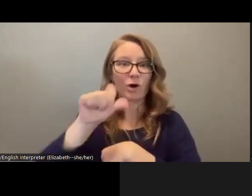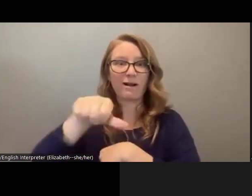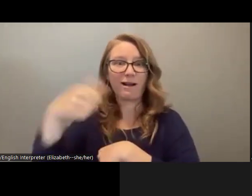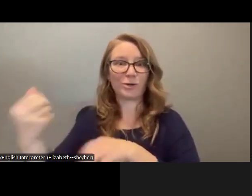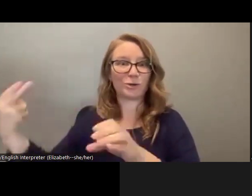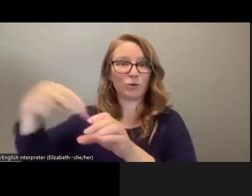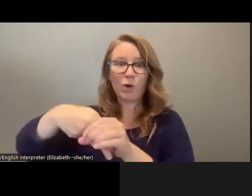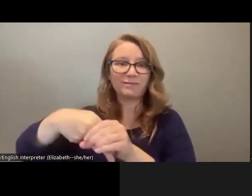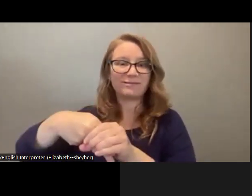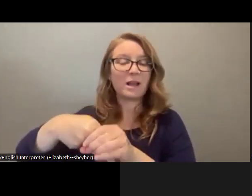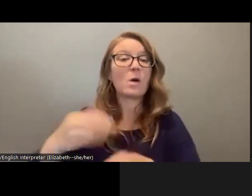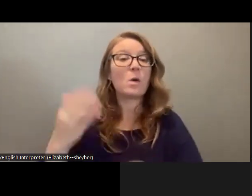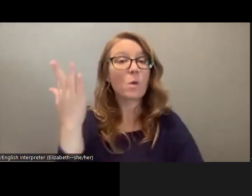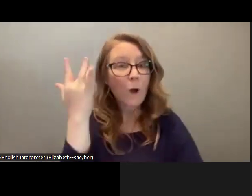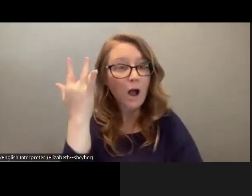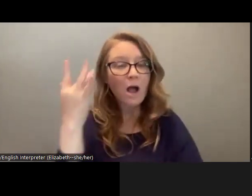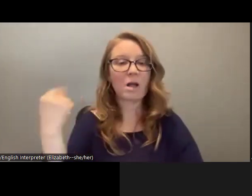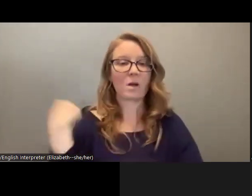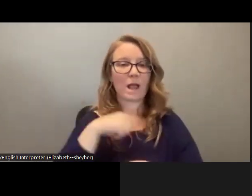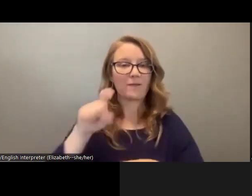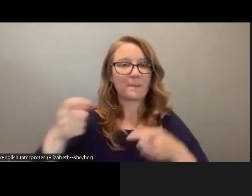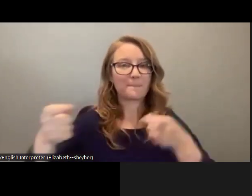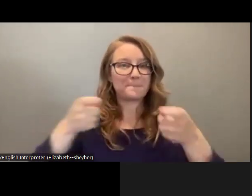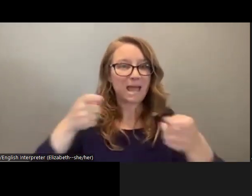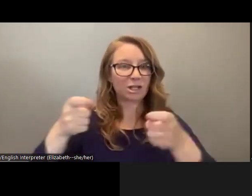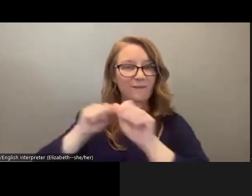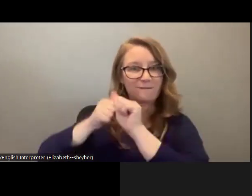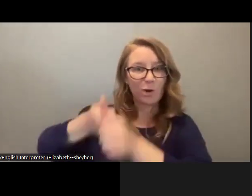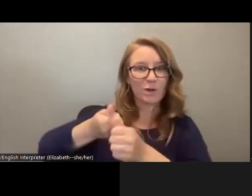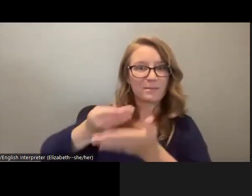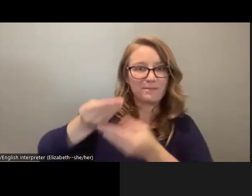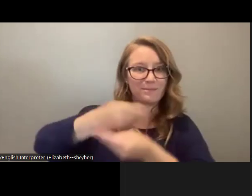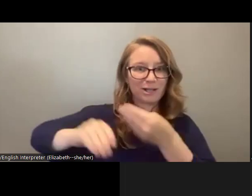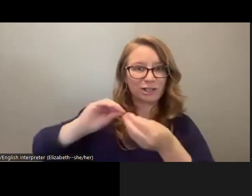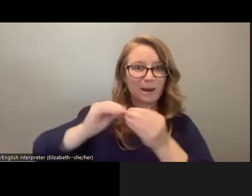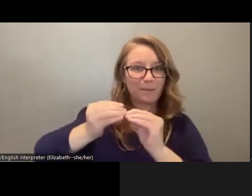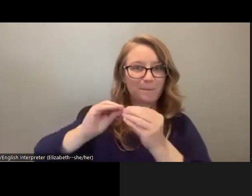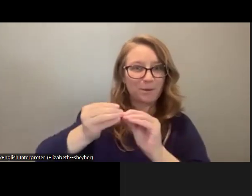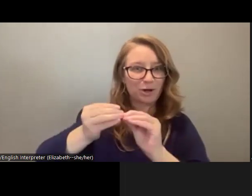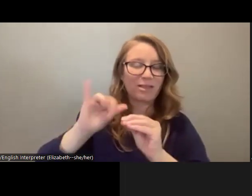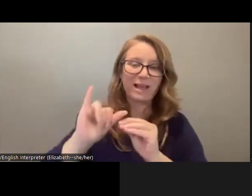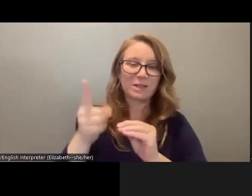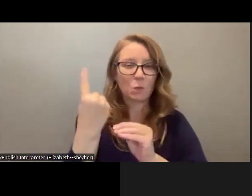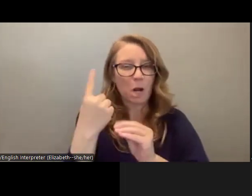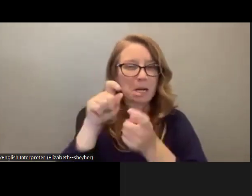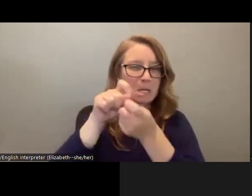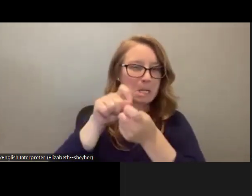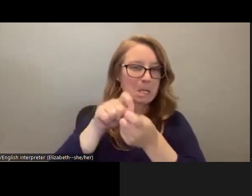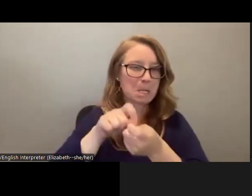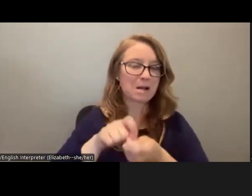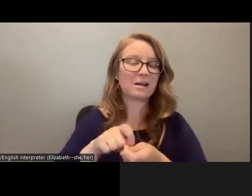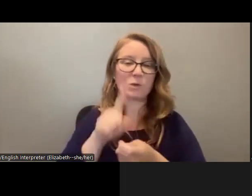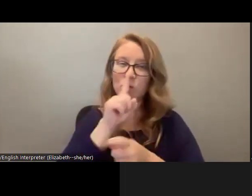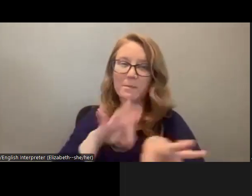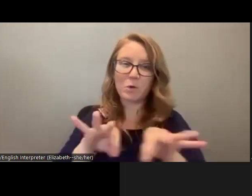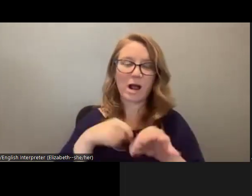person, because really what we're doing is managing to a budgetary number. So that's a bit of a nuance. And so really wanting